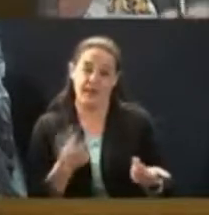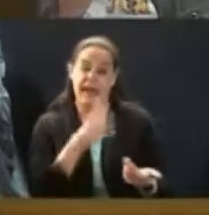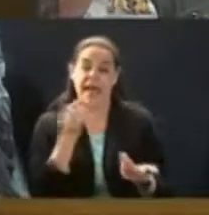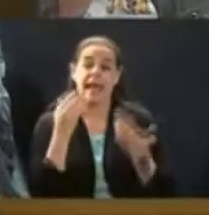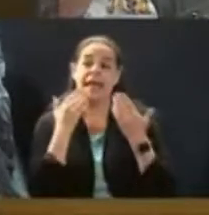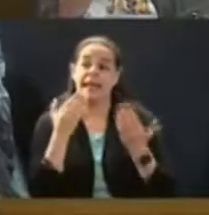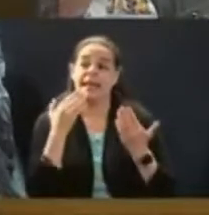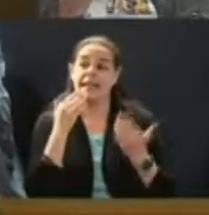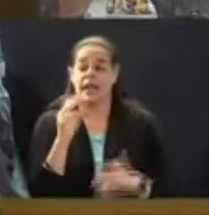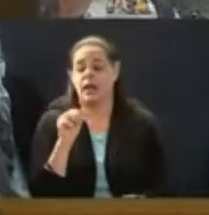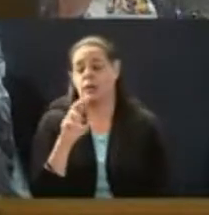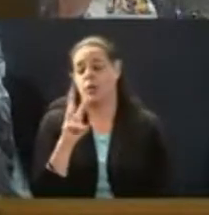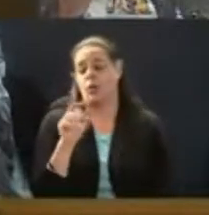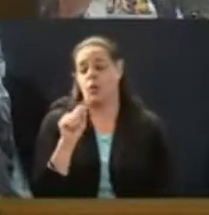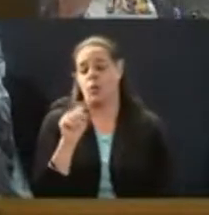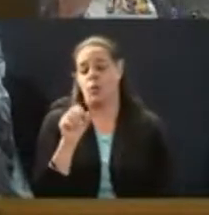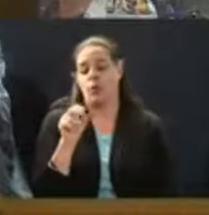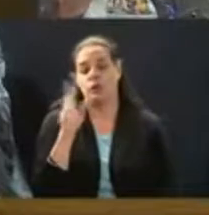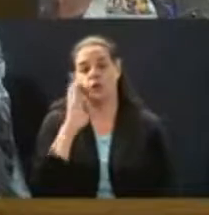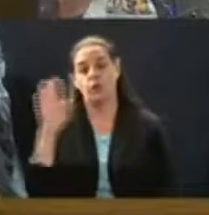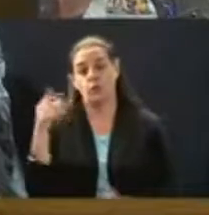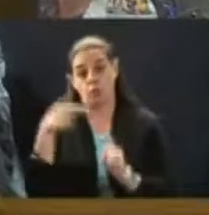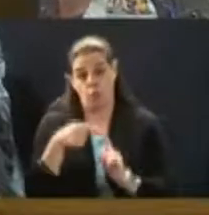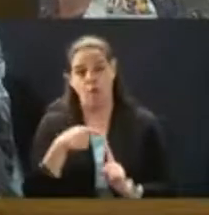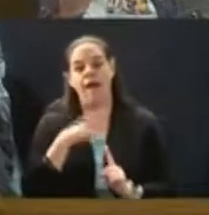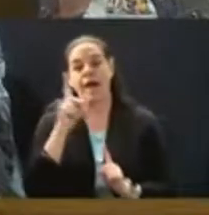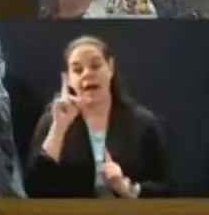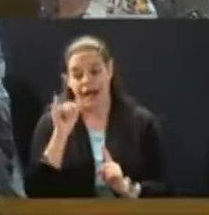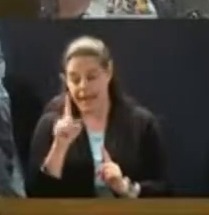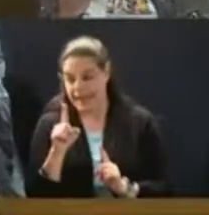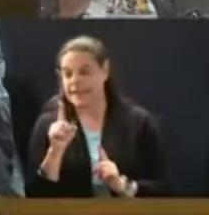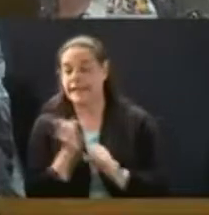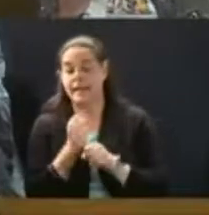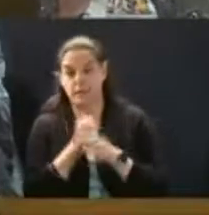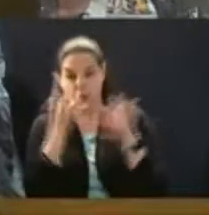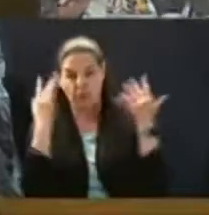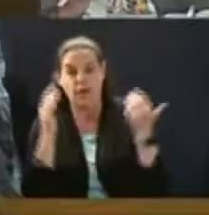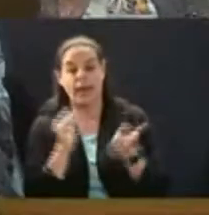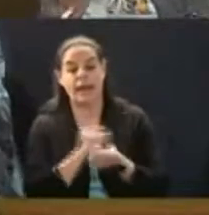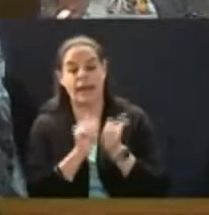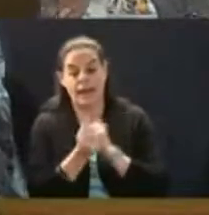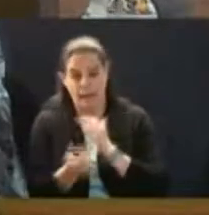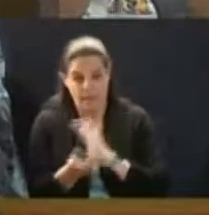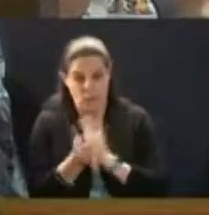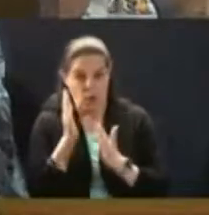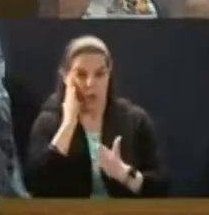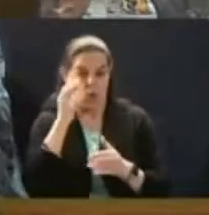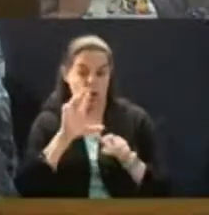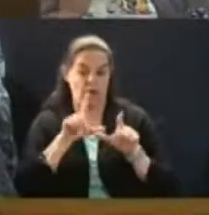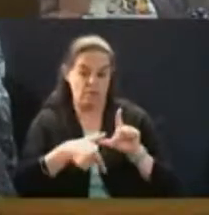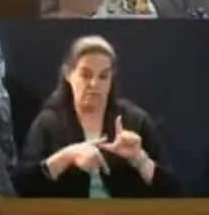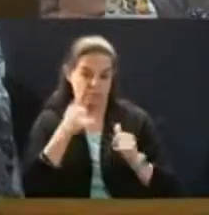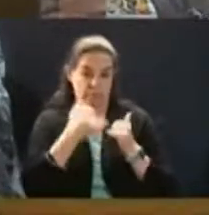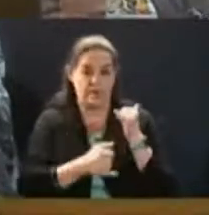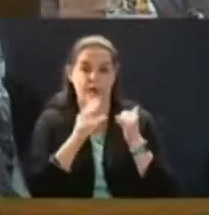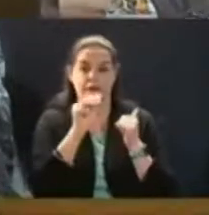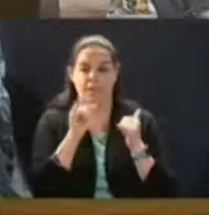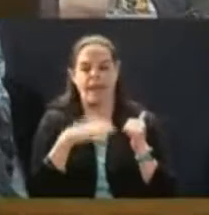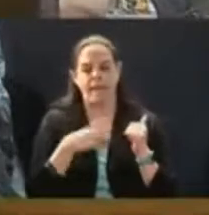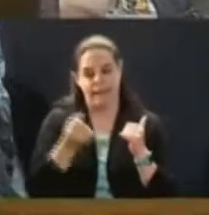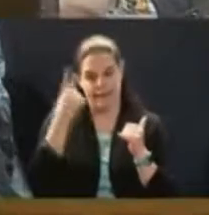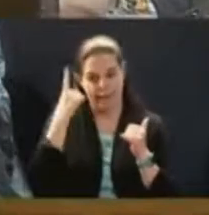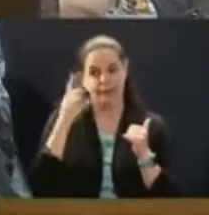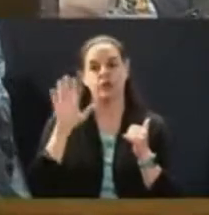And thank you, Mr. Watson, for your point that I did make that friendly amendment that it would end at the end of May, and I understand what